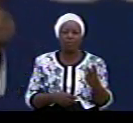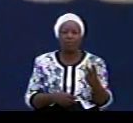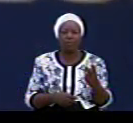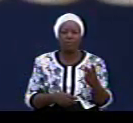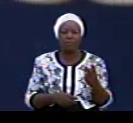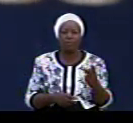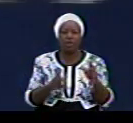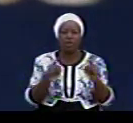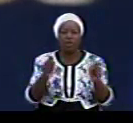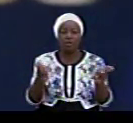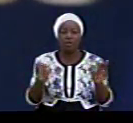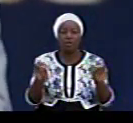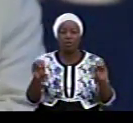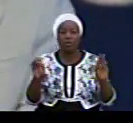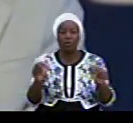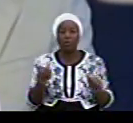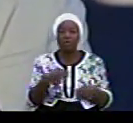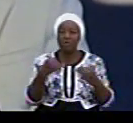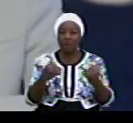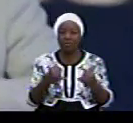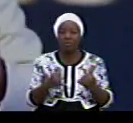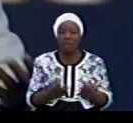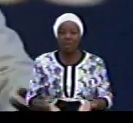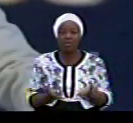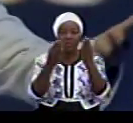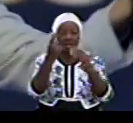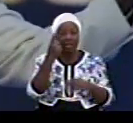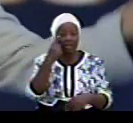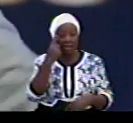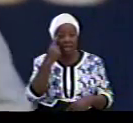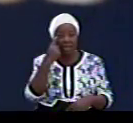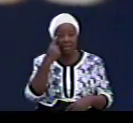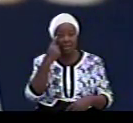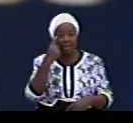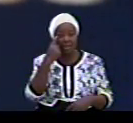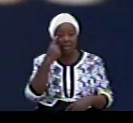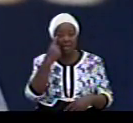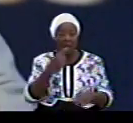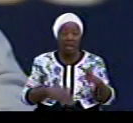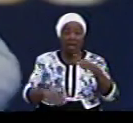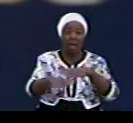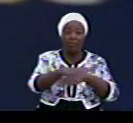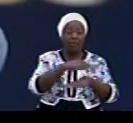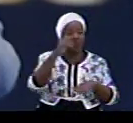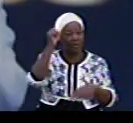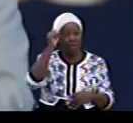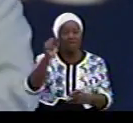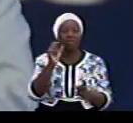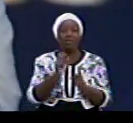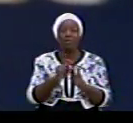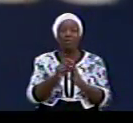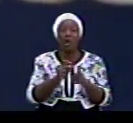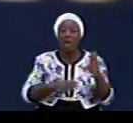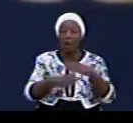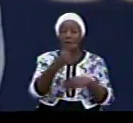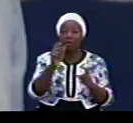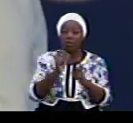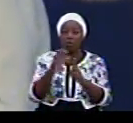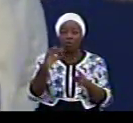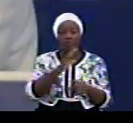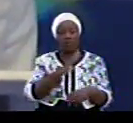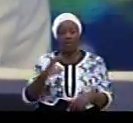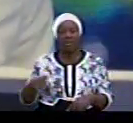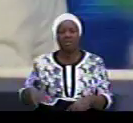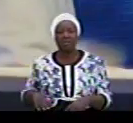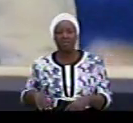Thomas exalted sight above his words, above the words of Christ. You